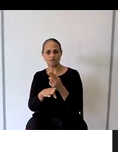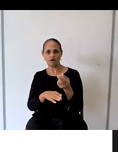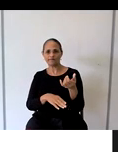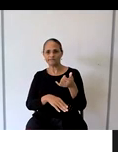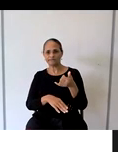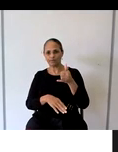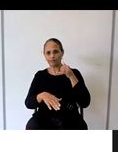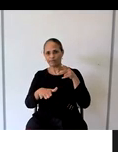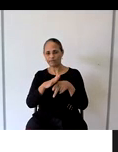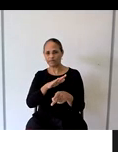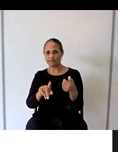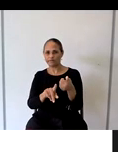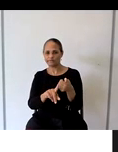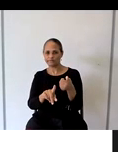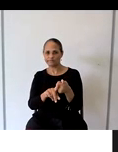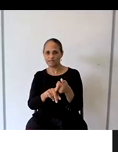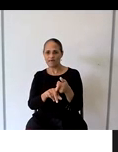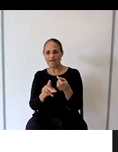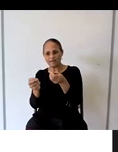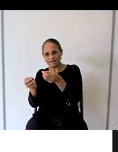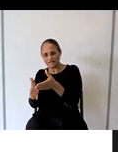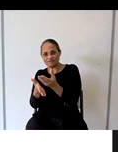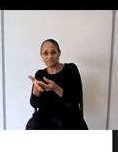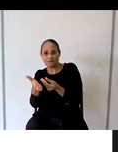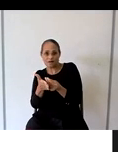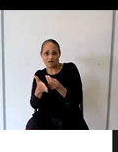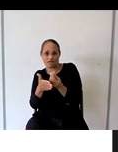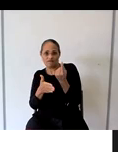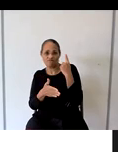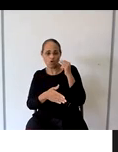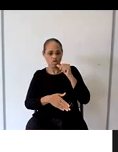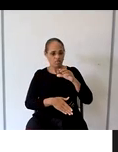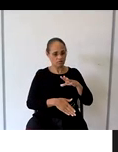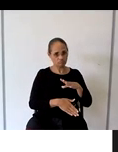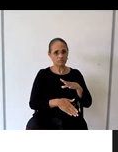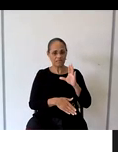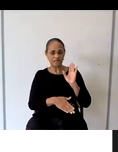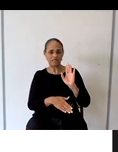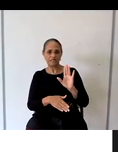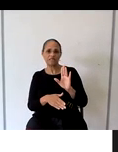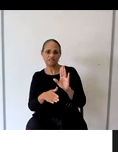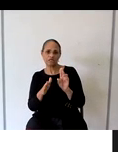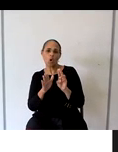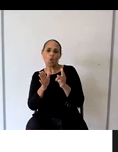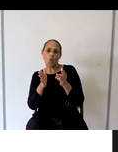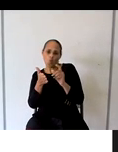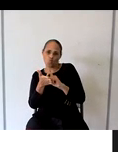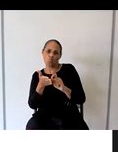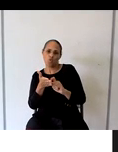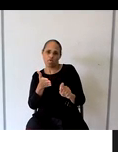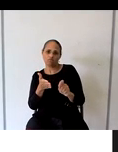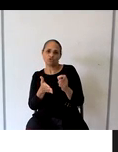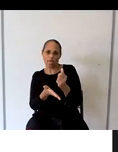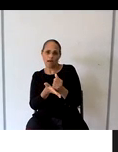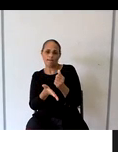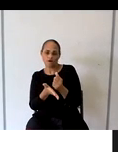And he does leave some money for Louise in his will to help her fulfill some of